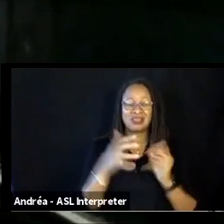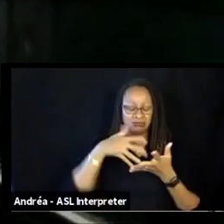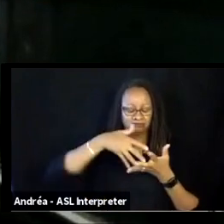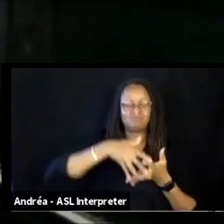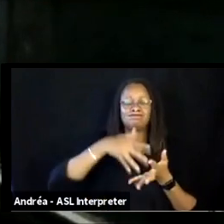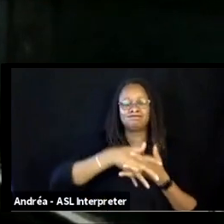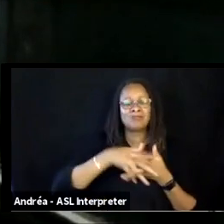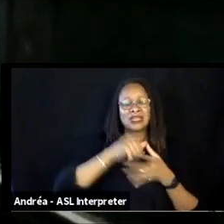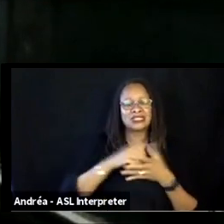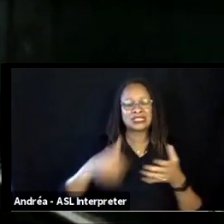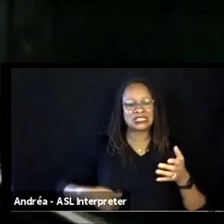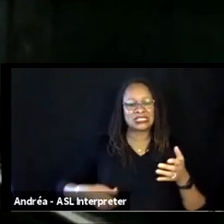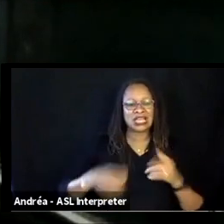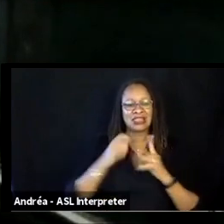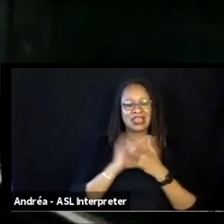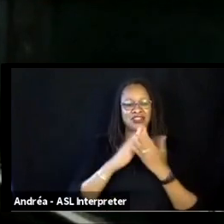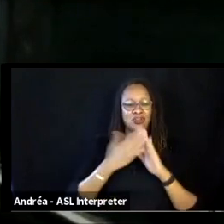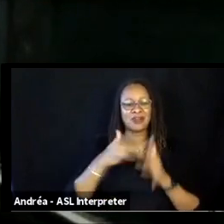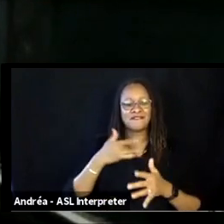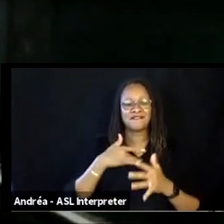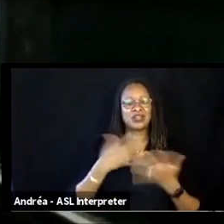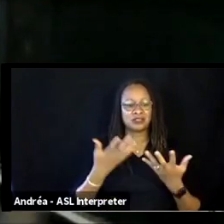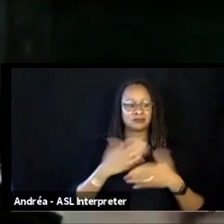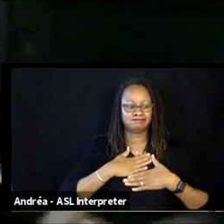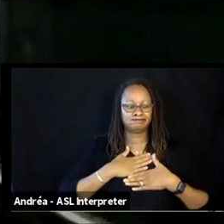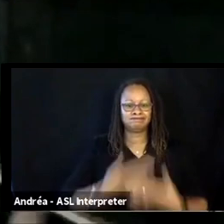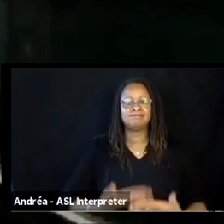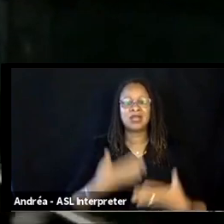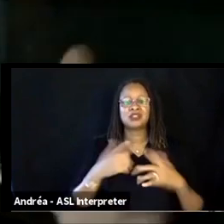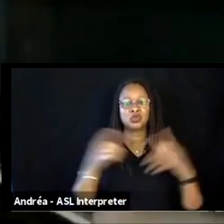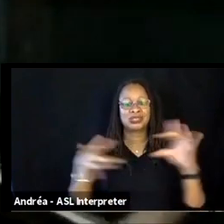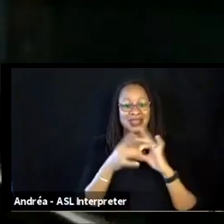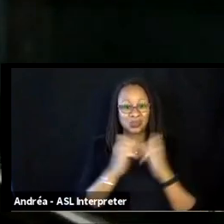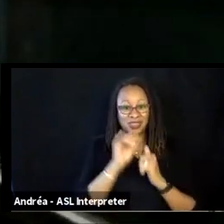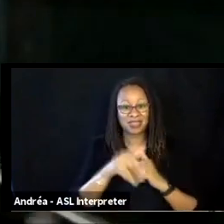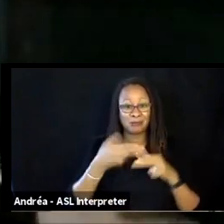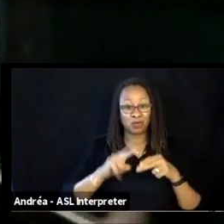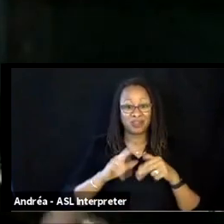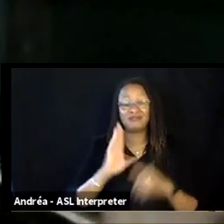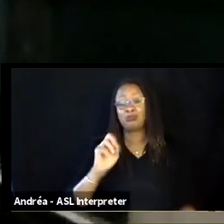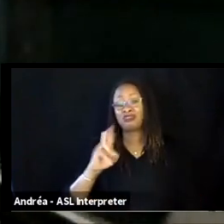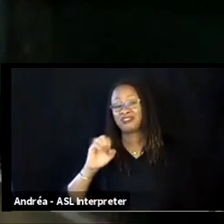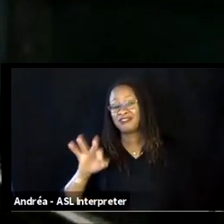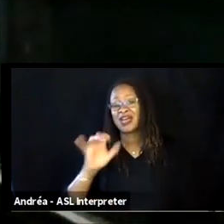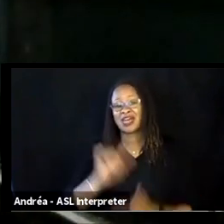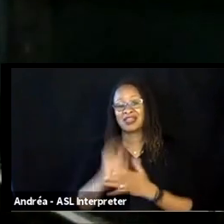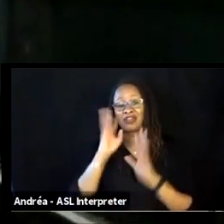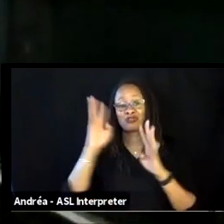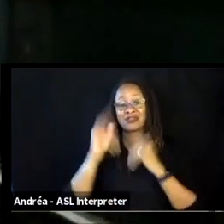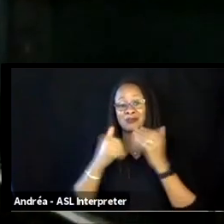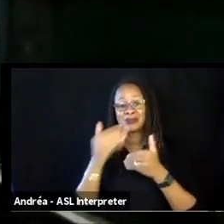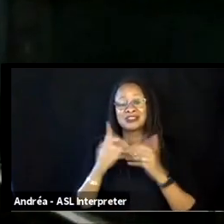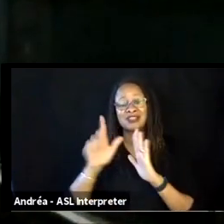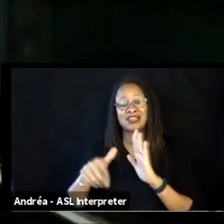insights that a community feels compelled to connect with that brief, you know, with that brief, and then with that creative process much, you know, later